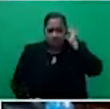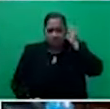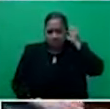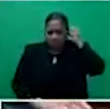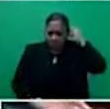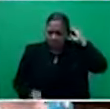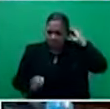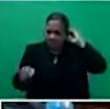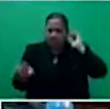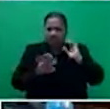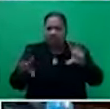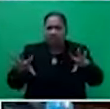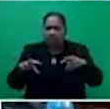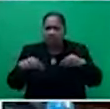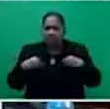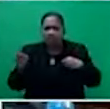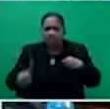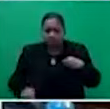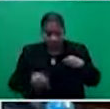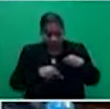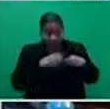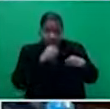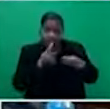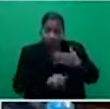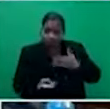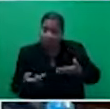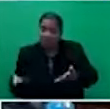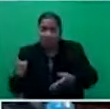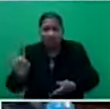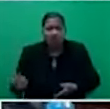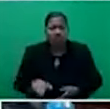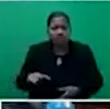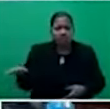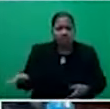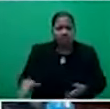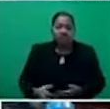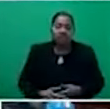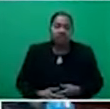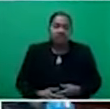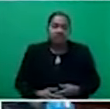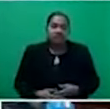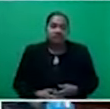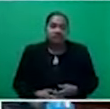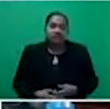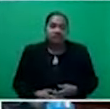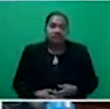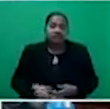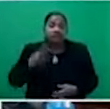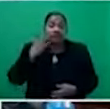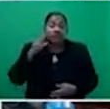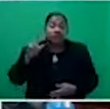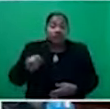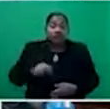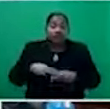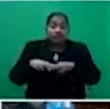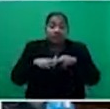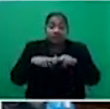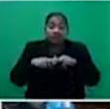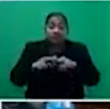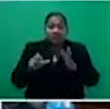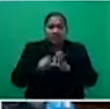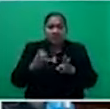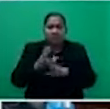electricity. This man gave them electricity. Let's understand that. When they did the Fiji Hardwood Corporation, Mr. Speaker,